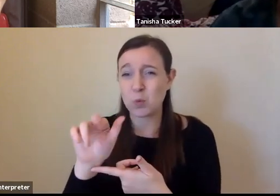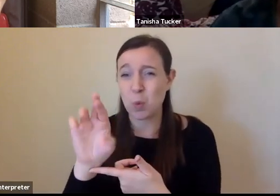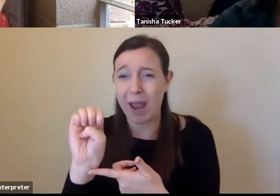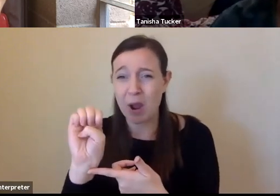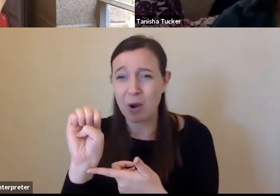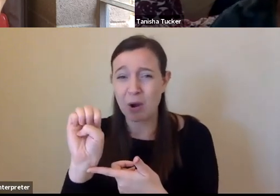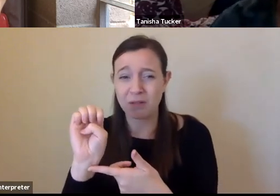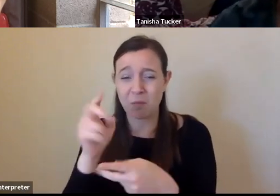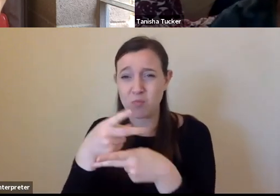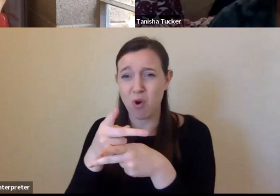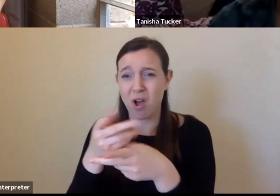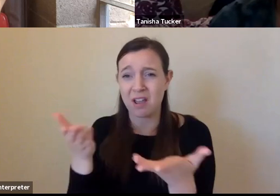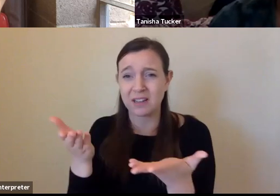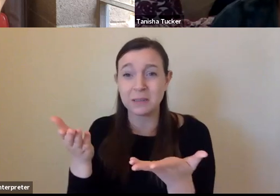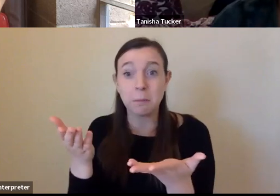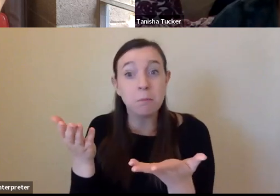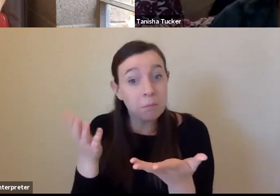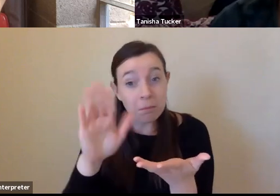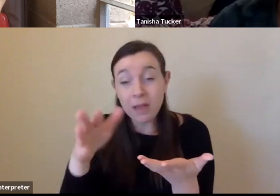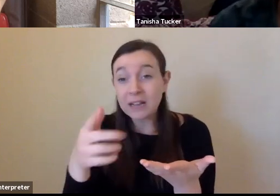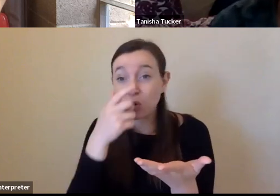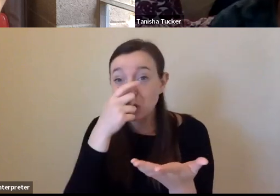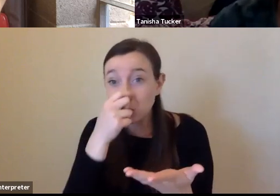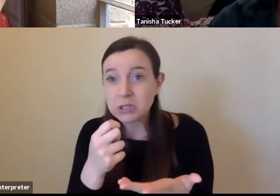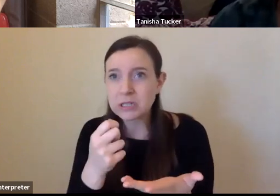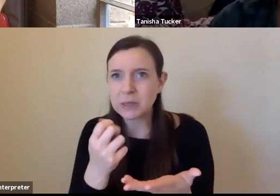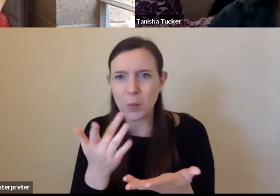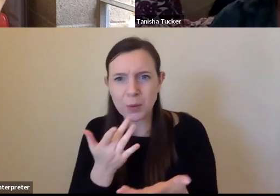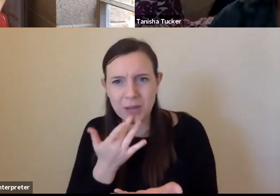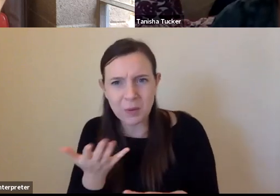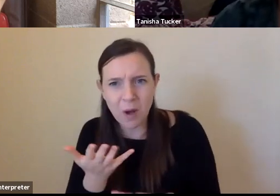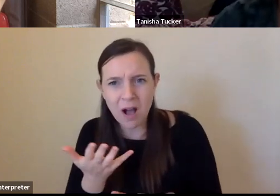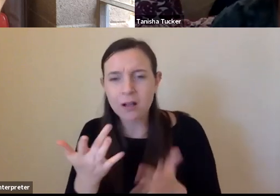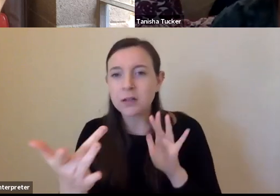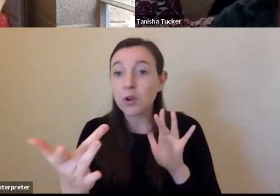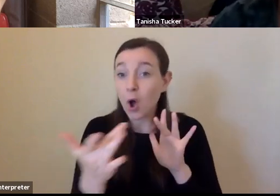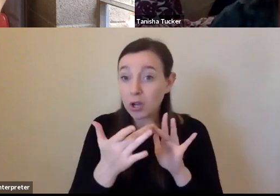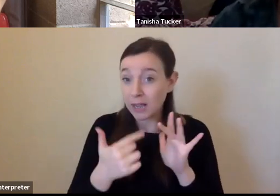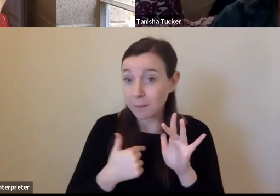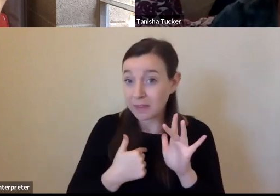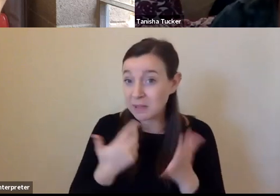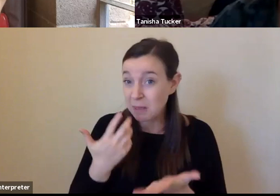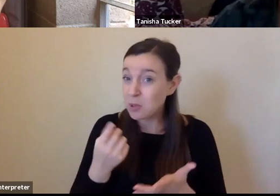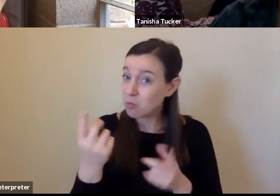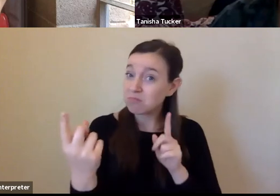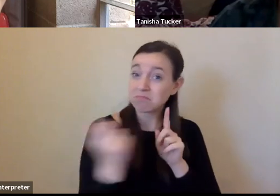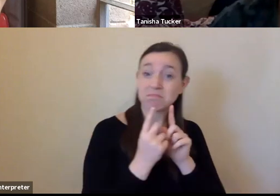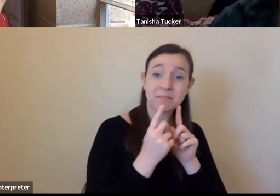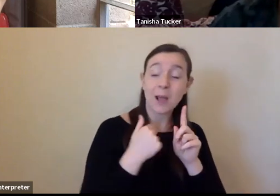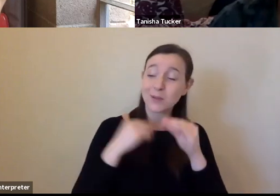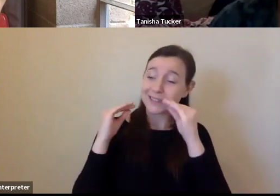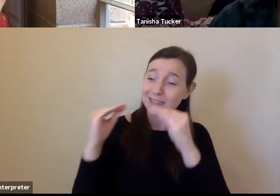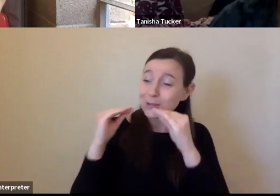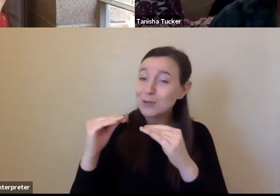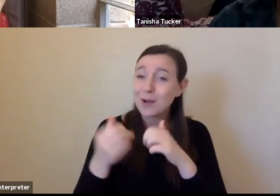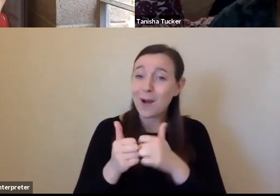maybe contact me. Maybe I can, you can arrange to have a day where you come out and learn some stuff and harvest with us, and